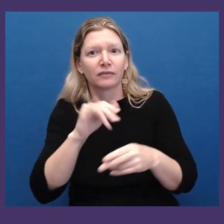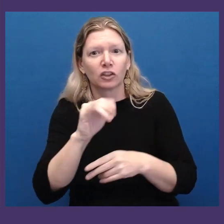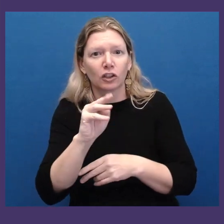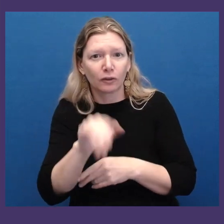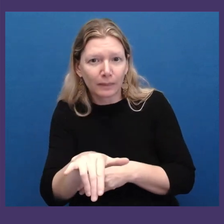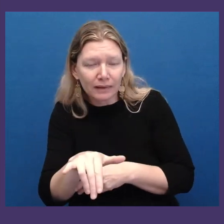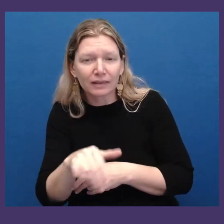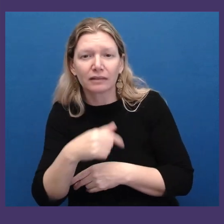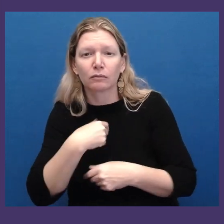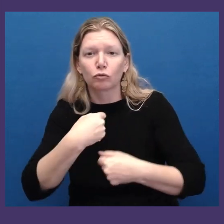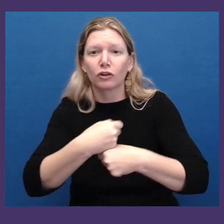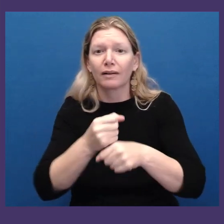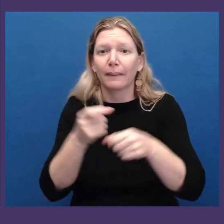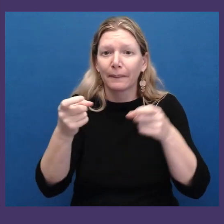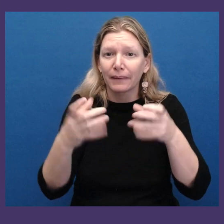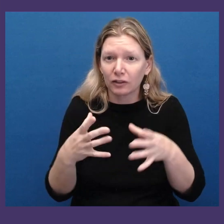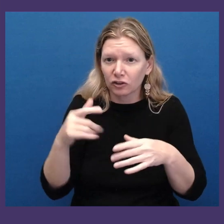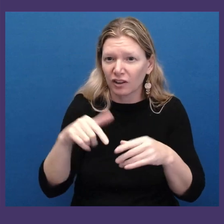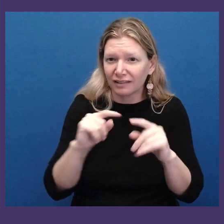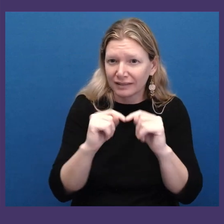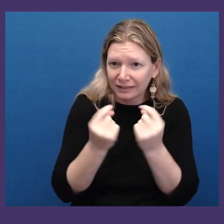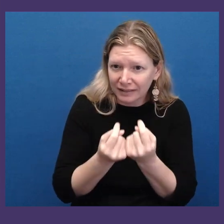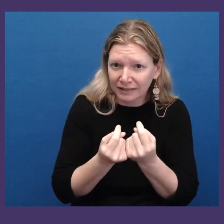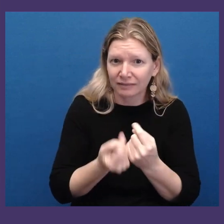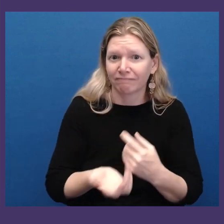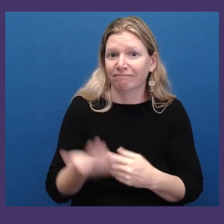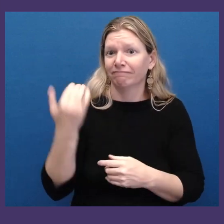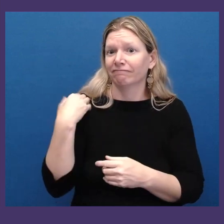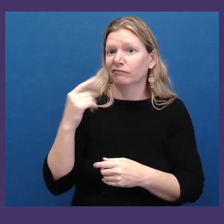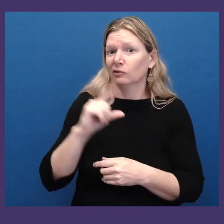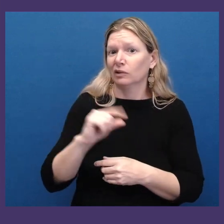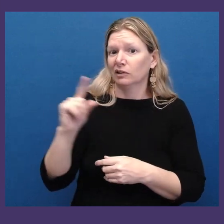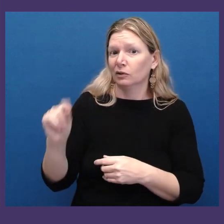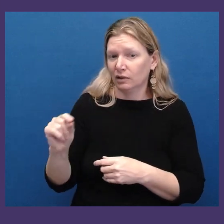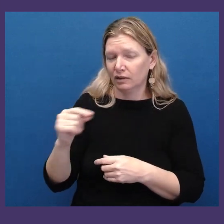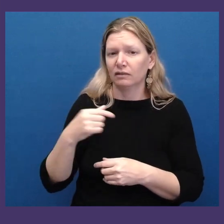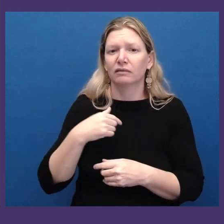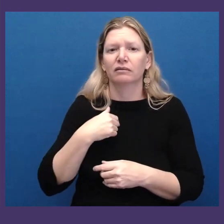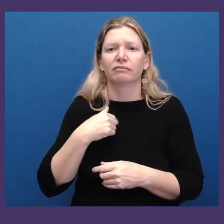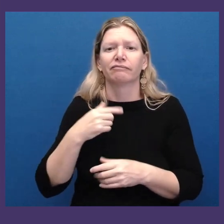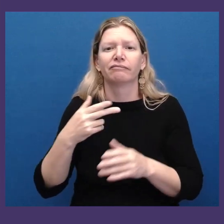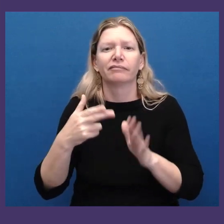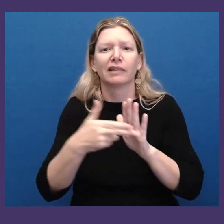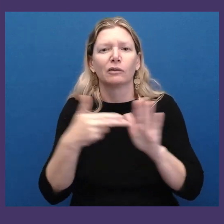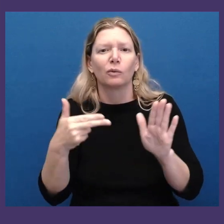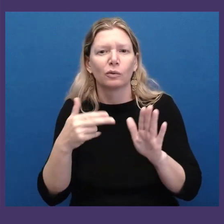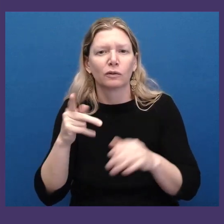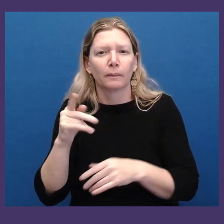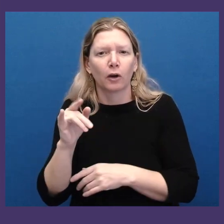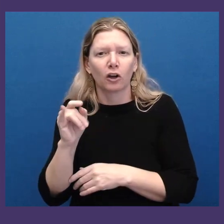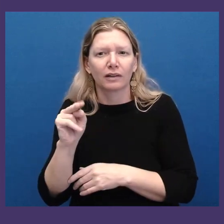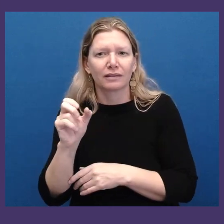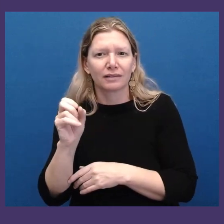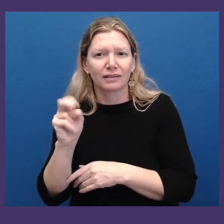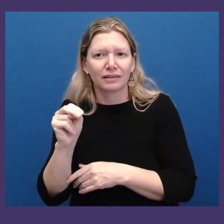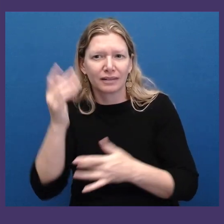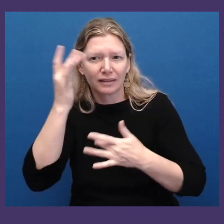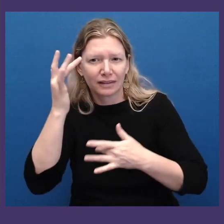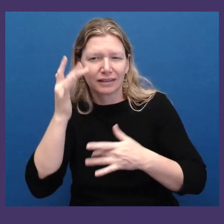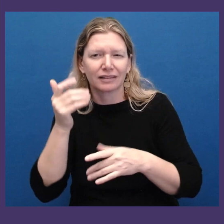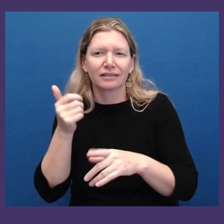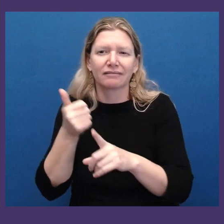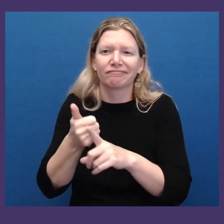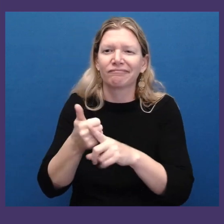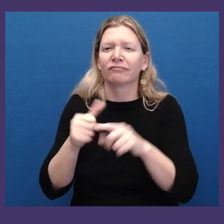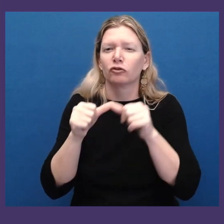in 2020, I was diagnosed with Parkinson's disease, which is a chronic progressive movement disorder. And for me, the impact